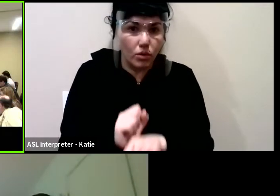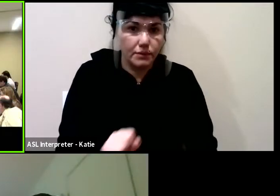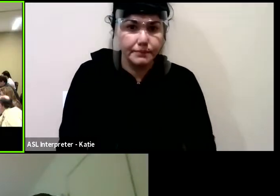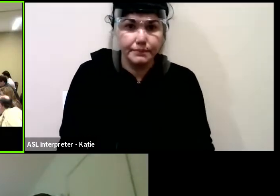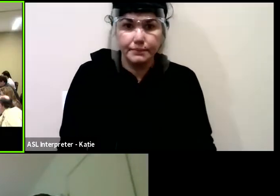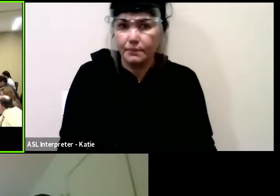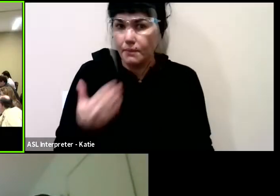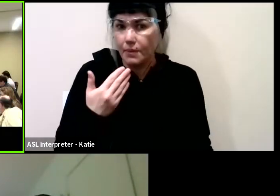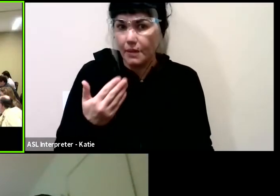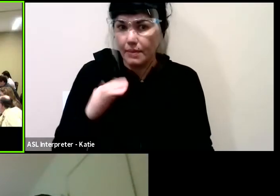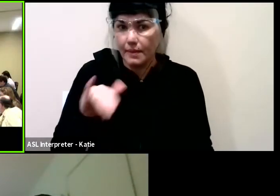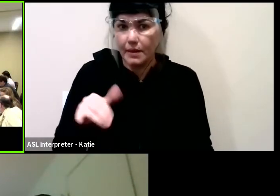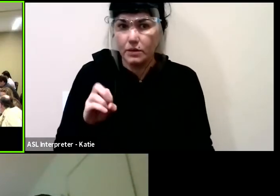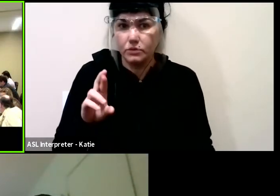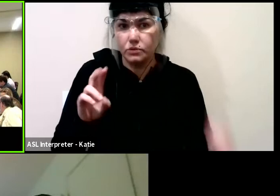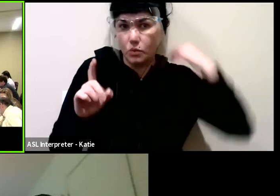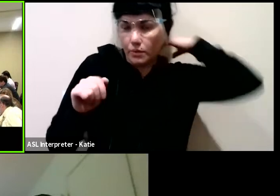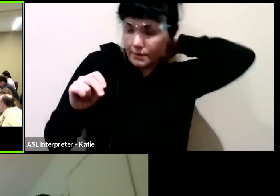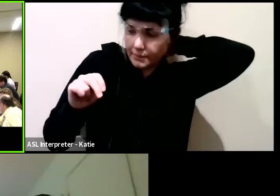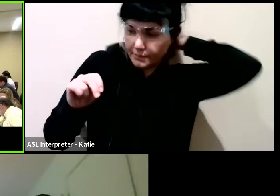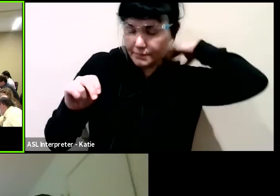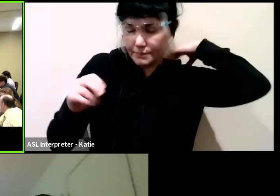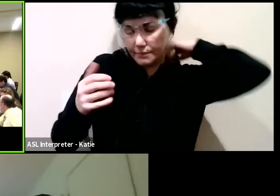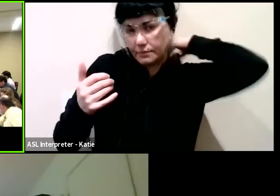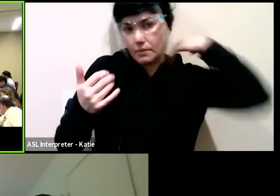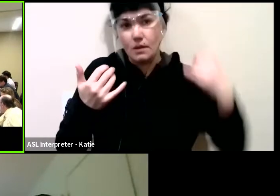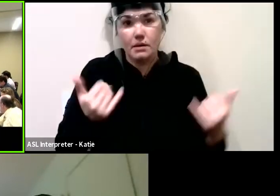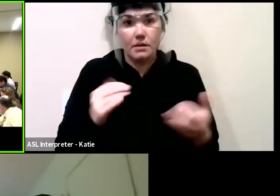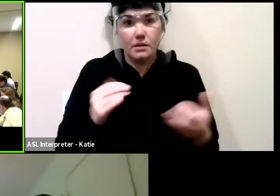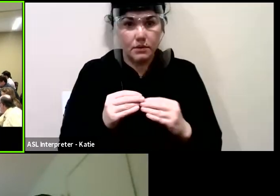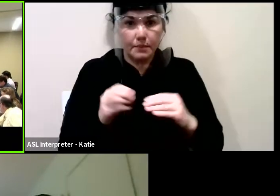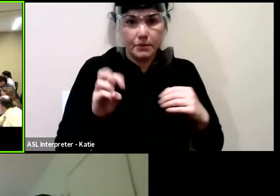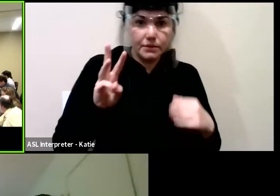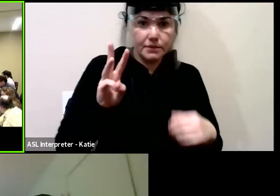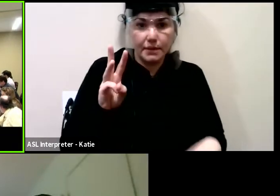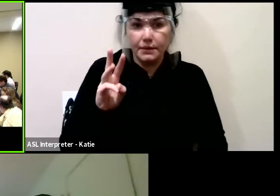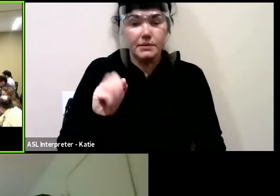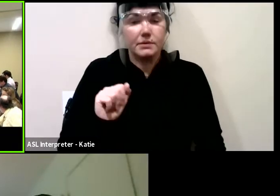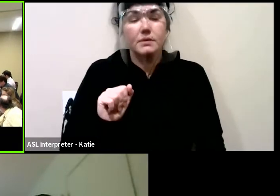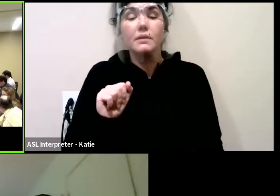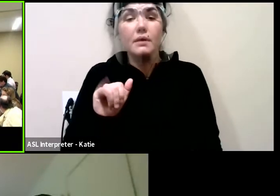thank you jordan next in line is number six aylin langley